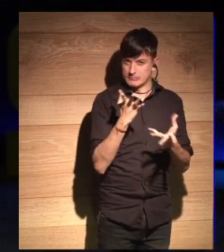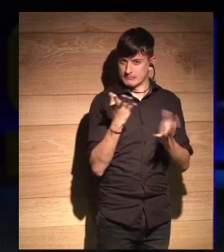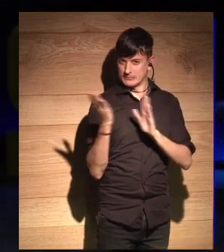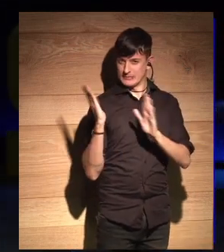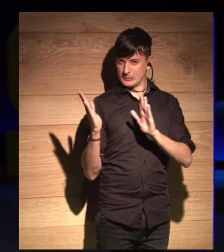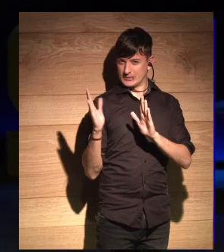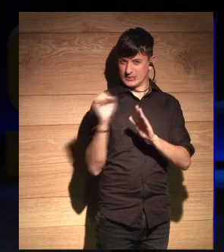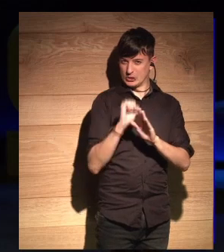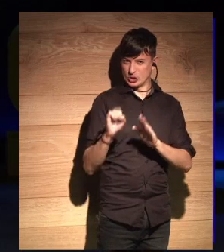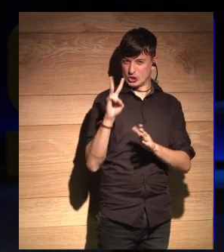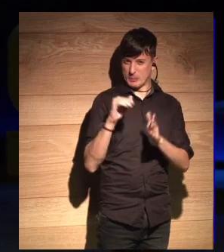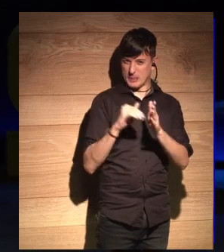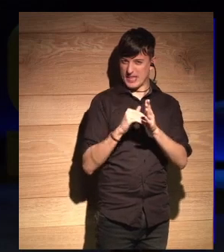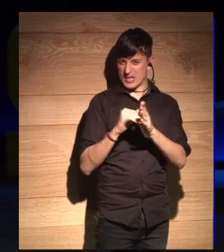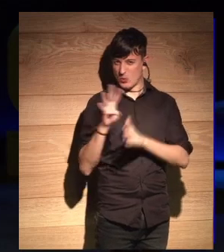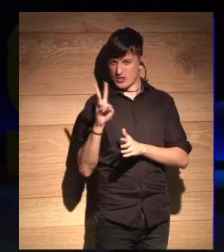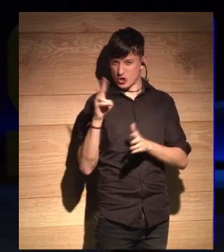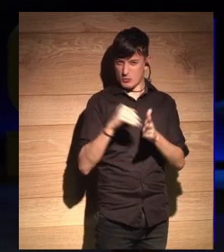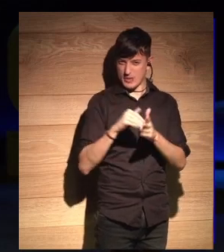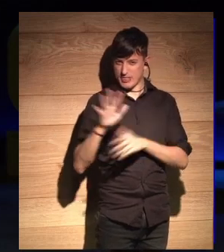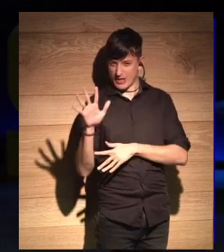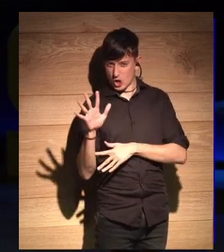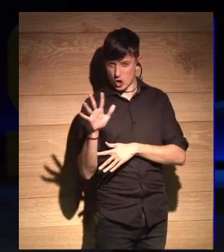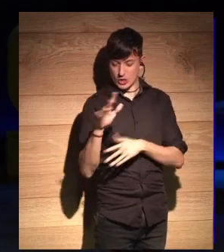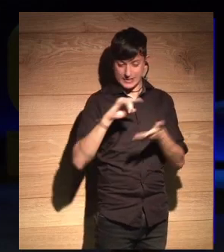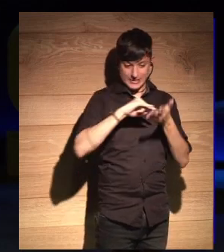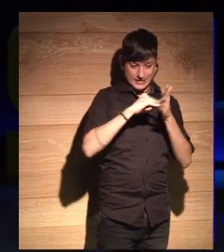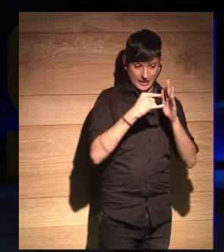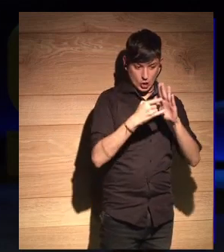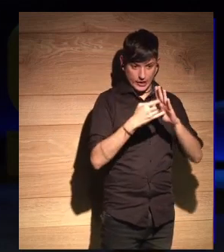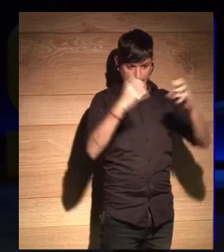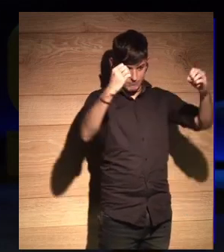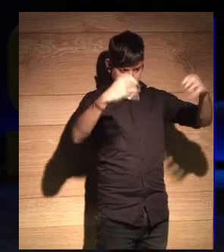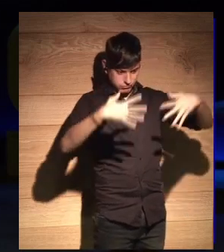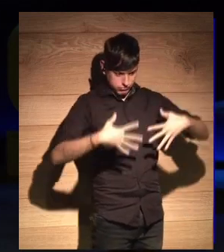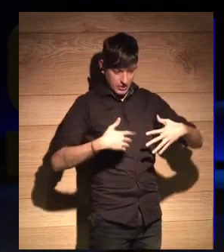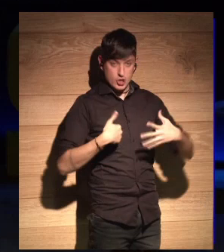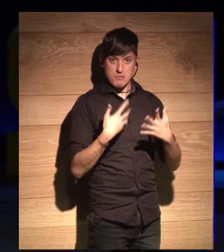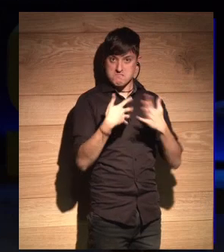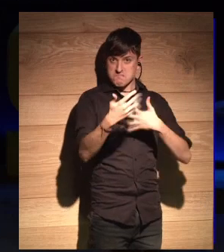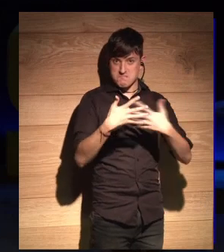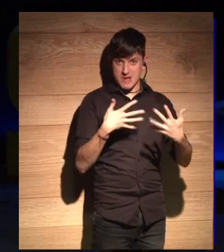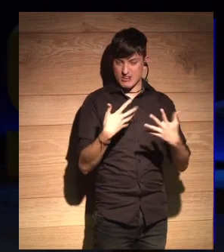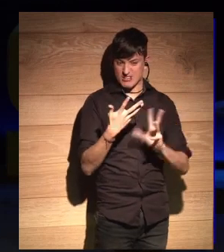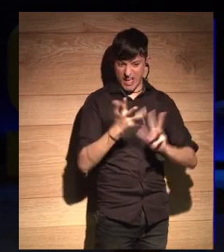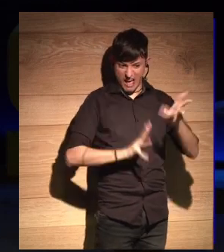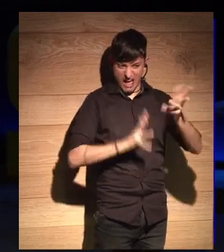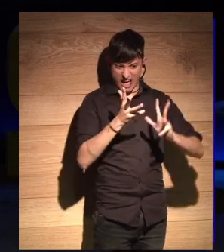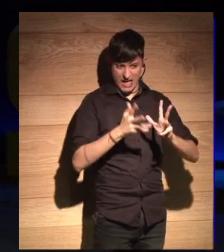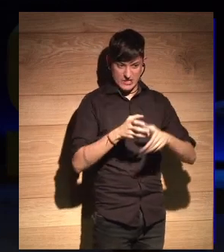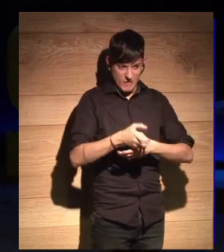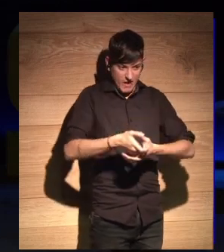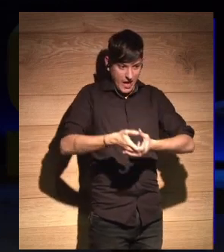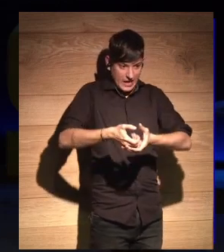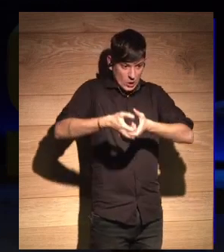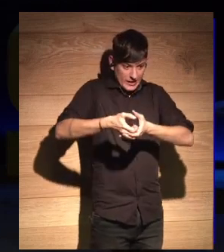the technology was really just projection on her. I mean, I burned my hands holding it, there was no motion capture,